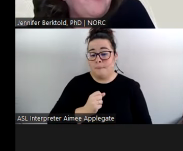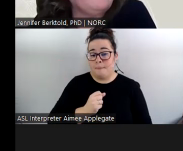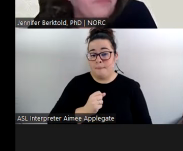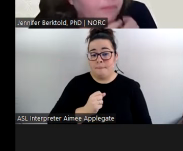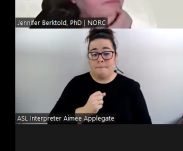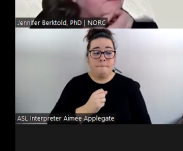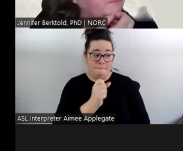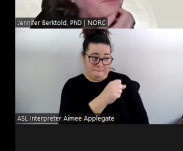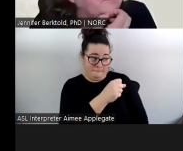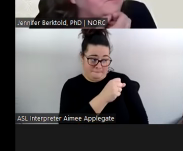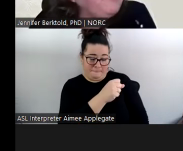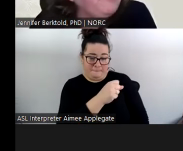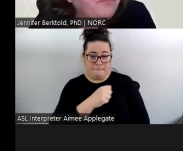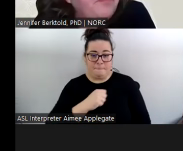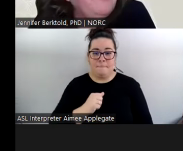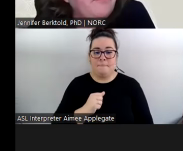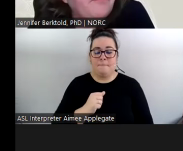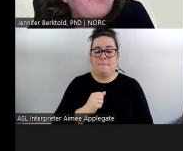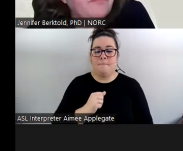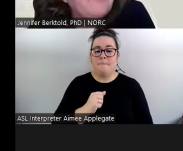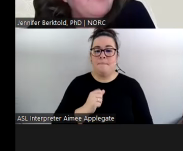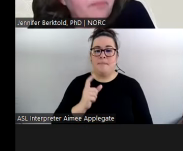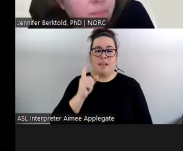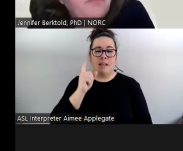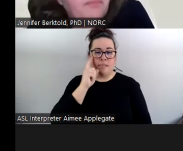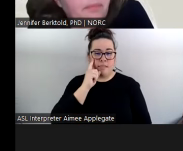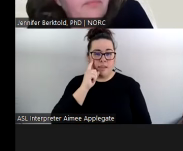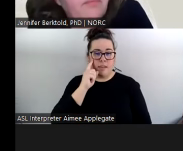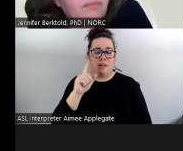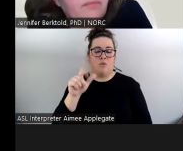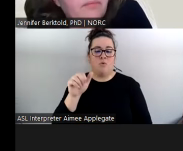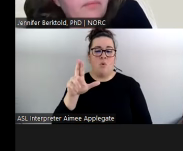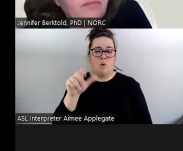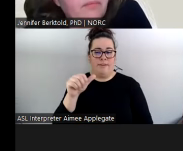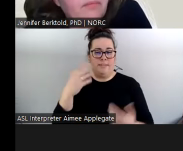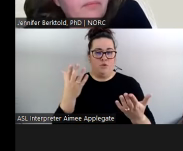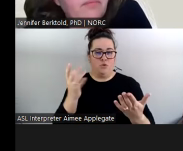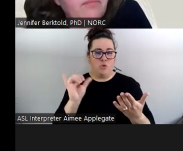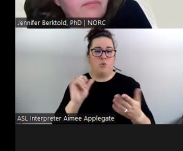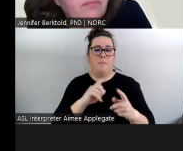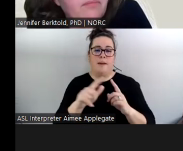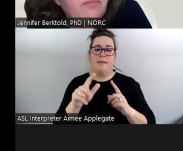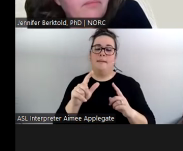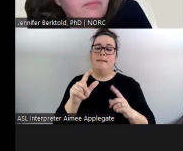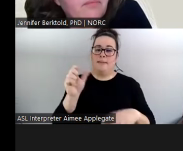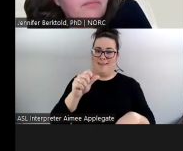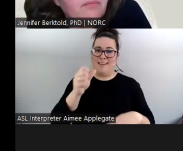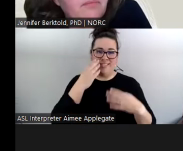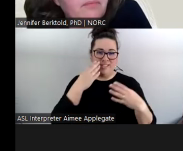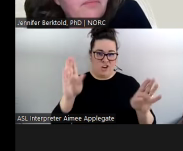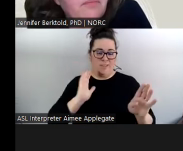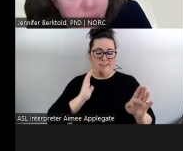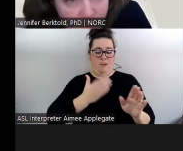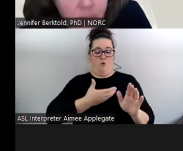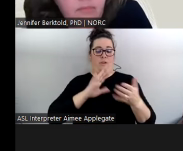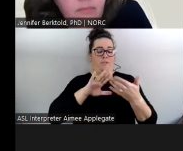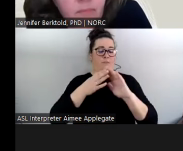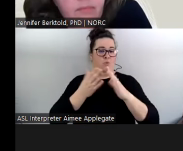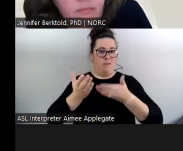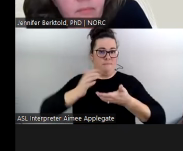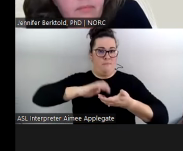Yes. I think Laura's on the line as well, but generally that is the information that our community partners submit is